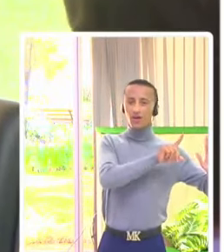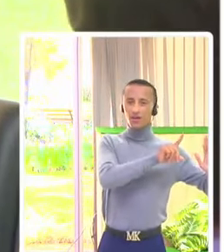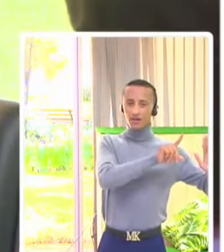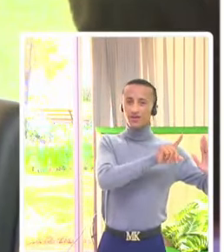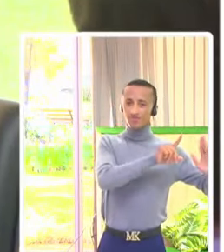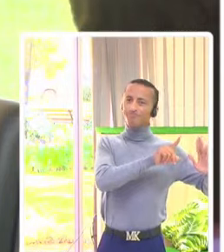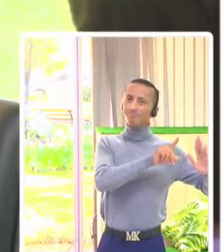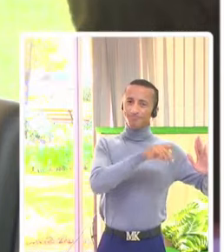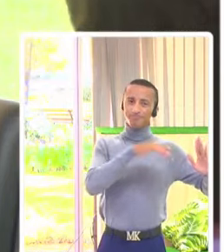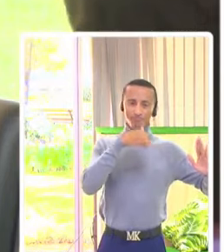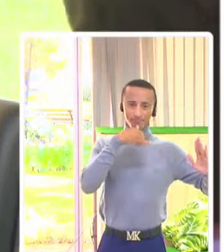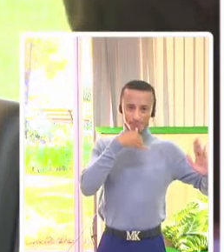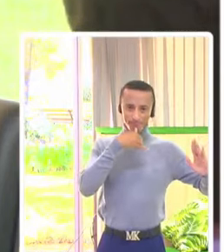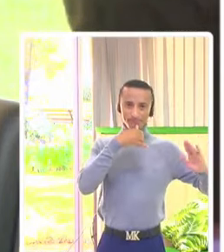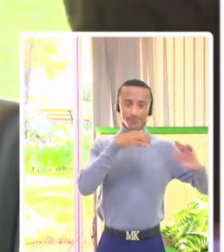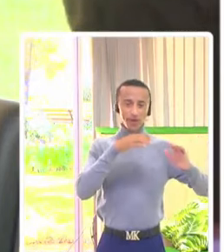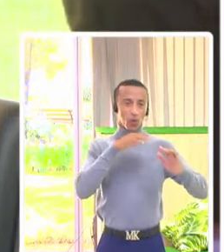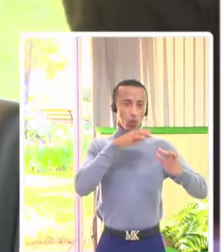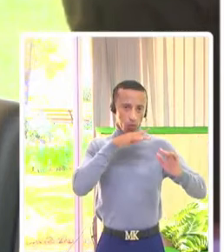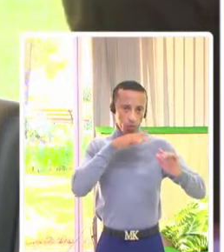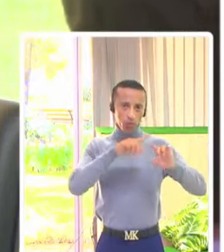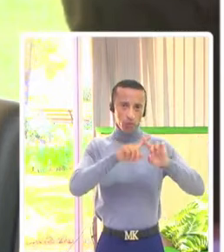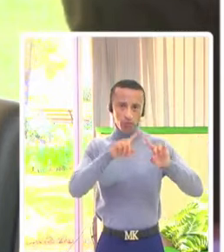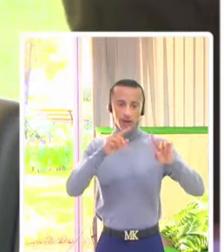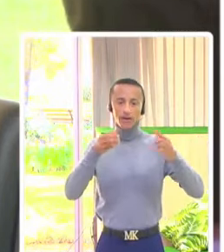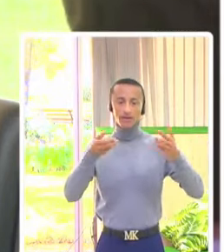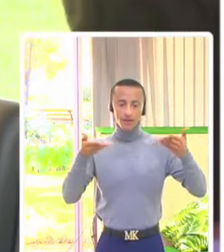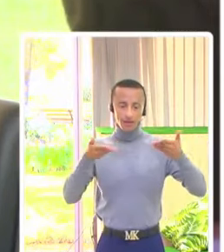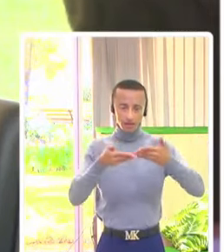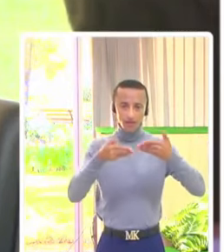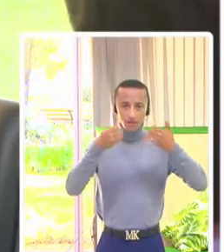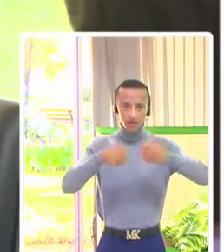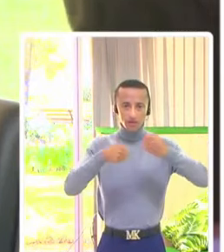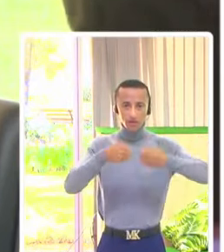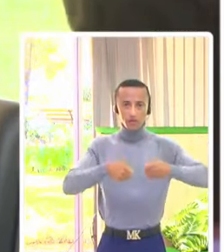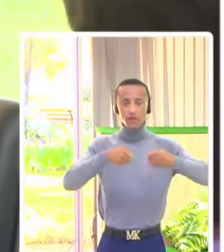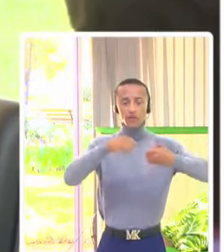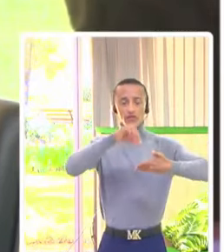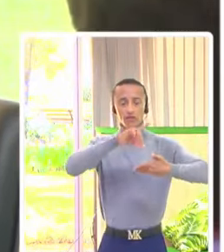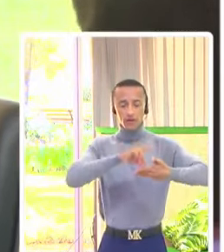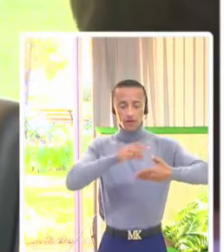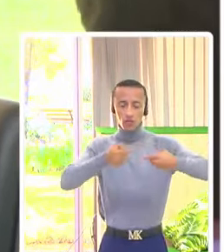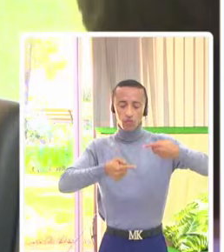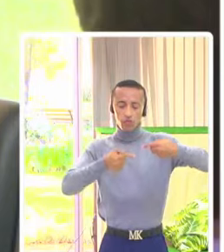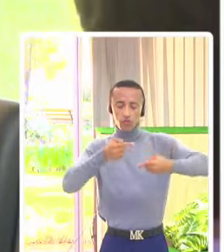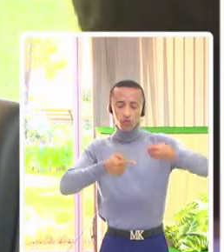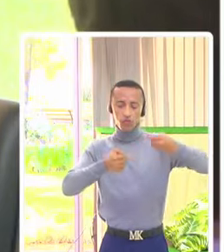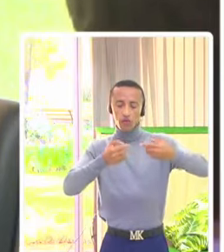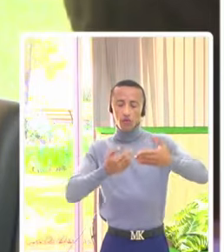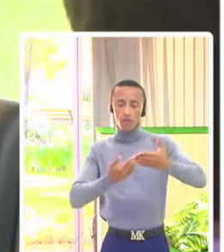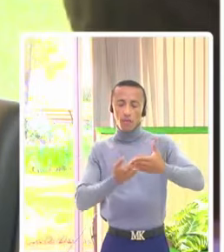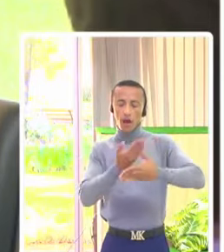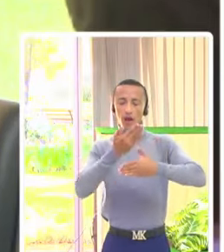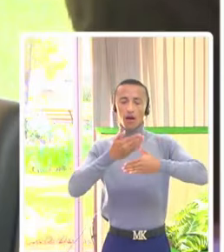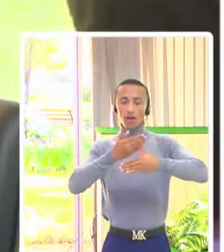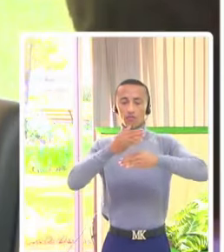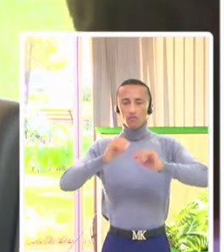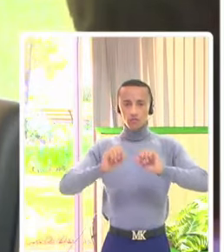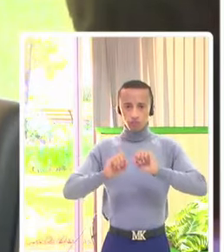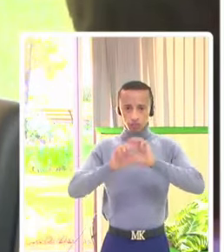a lot more clarification to do. So it's a mixed bag. I wouldn't say these have all been successes. They're different